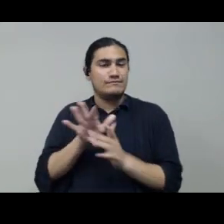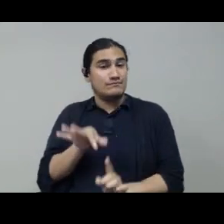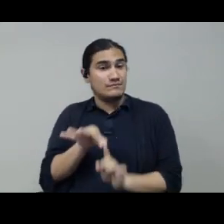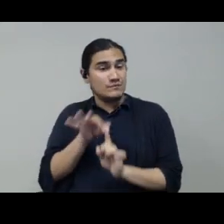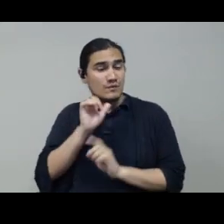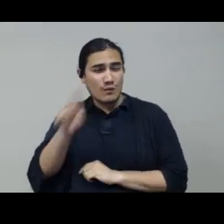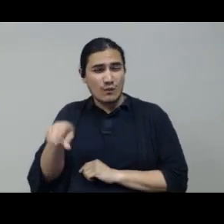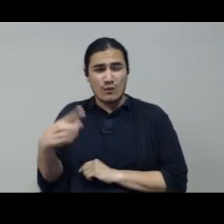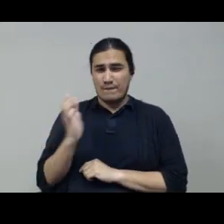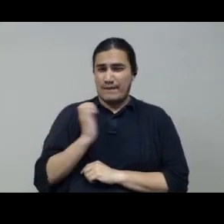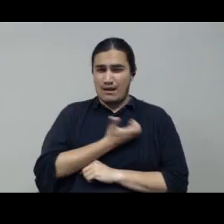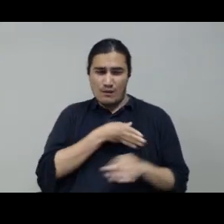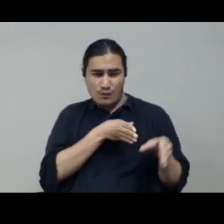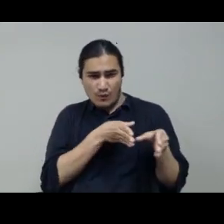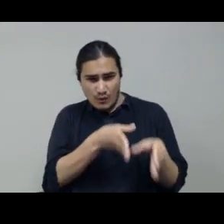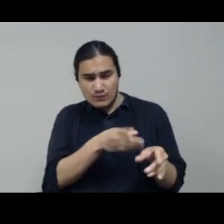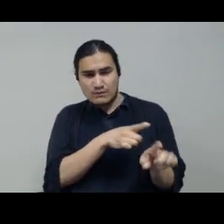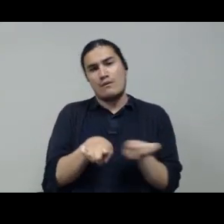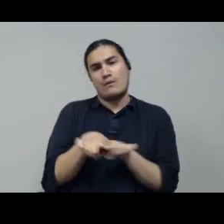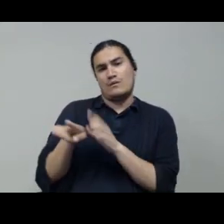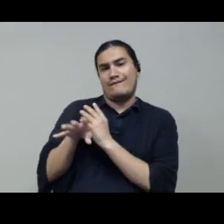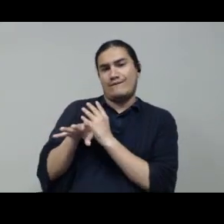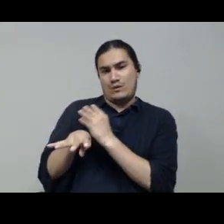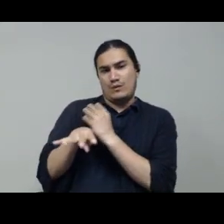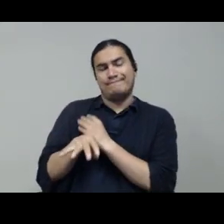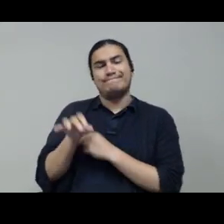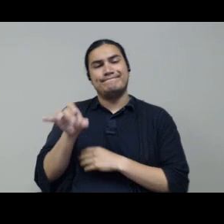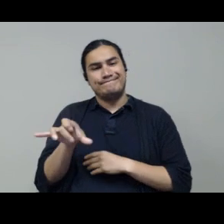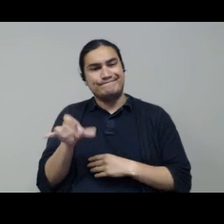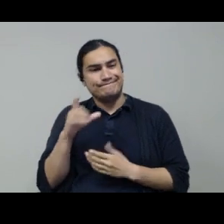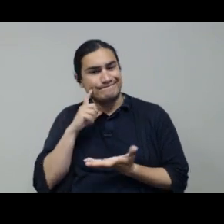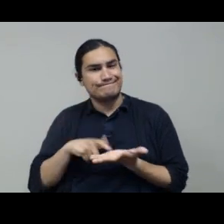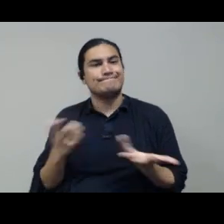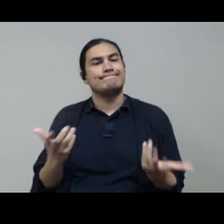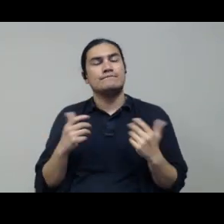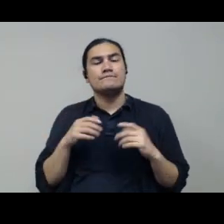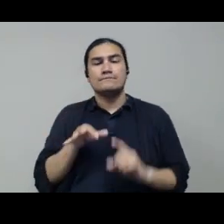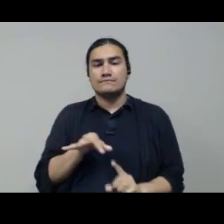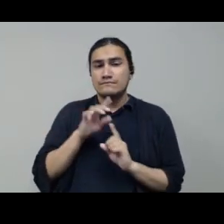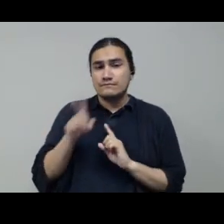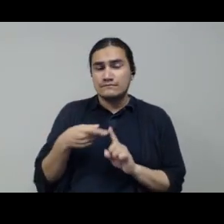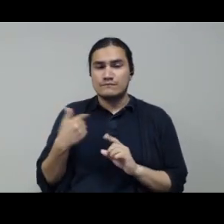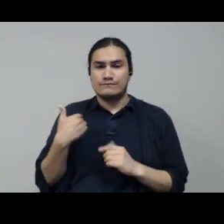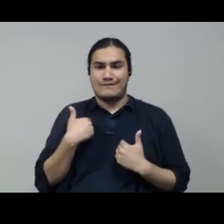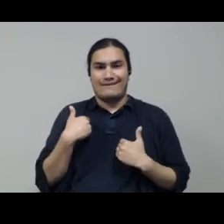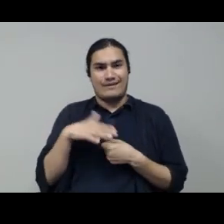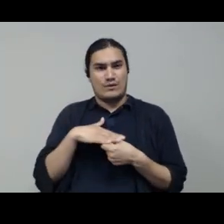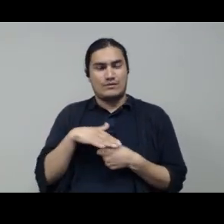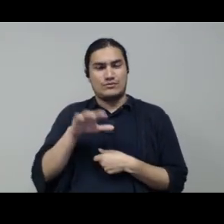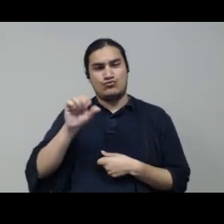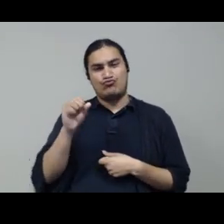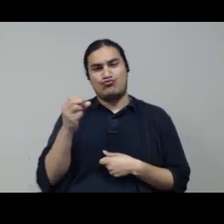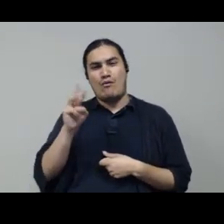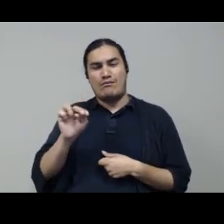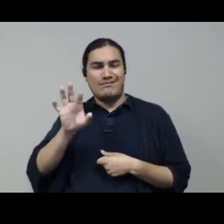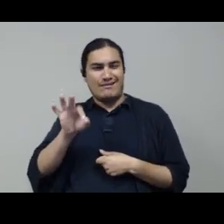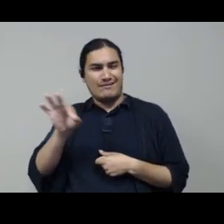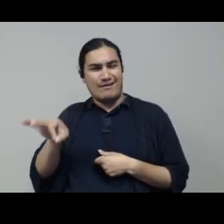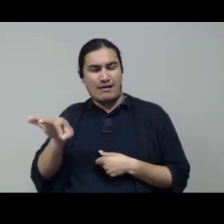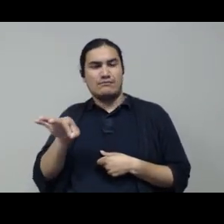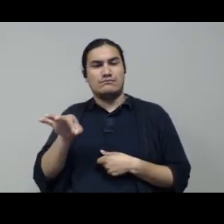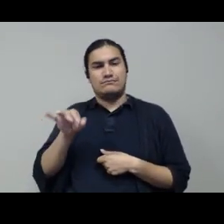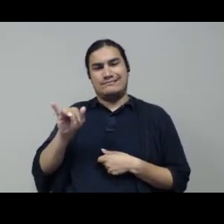on our interior roads, but on our freeways. Specifically when we get to areas like Shaw 99, the interchange,